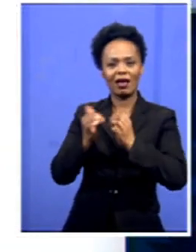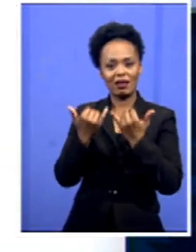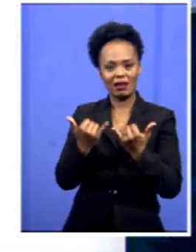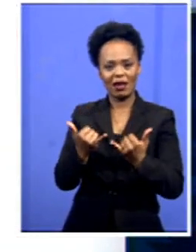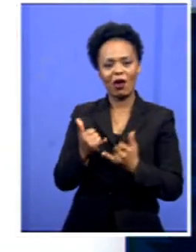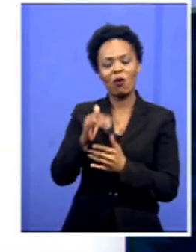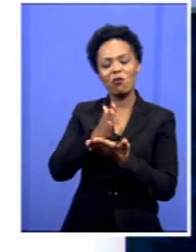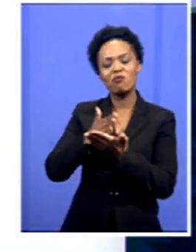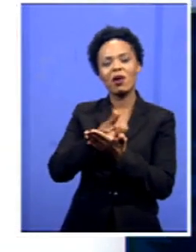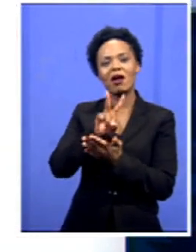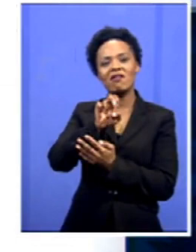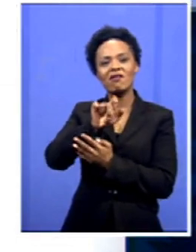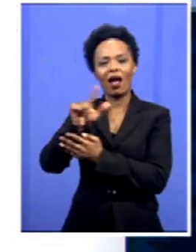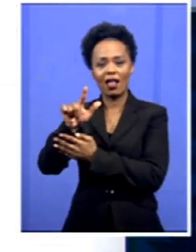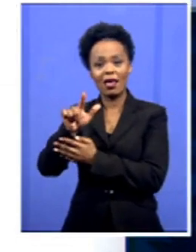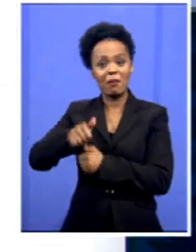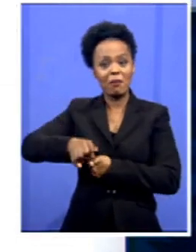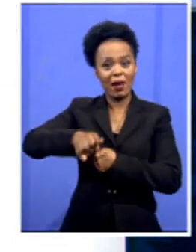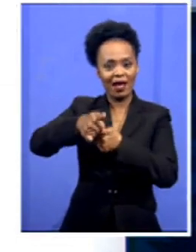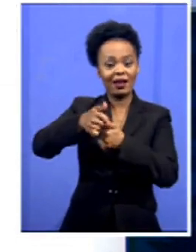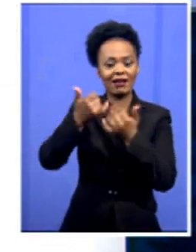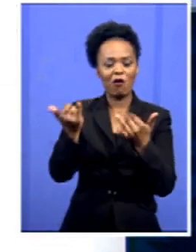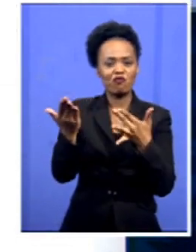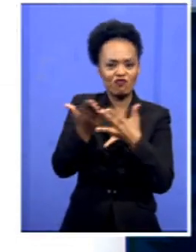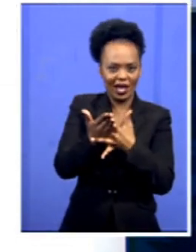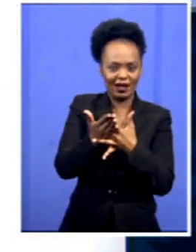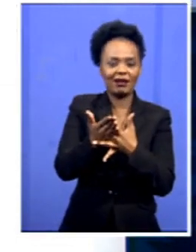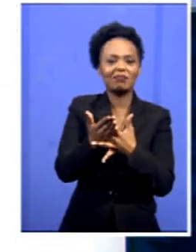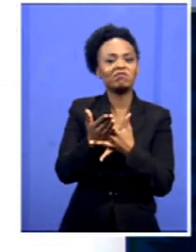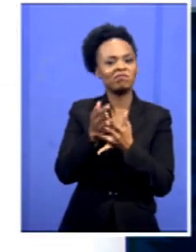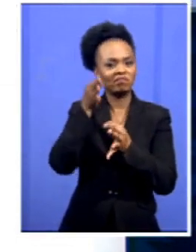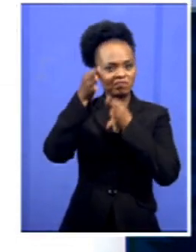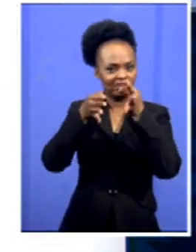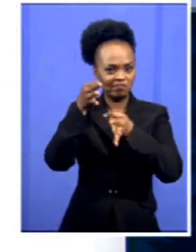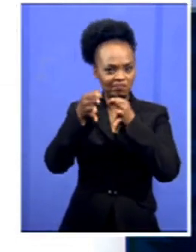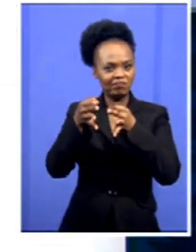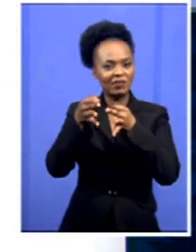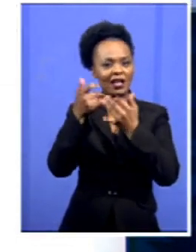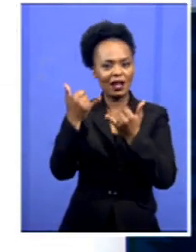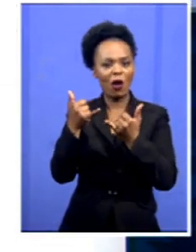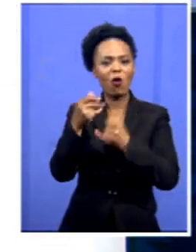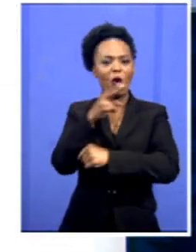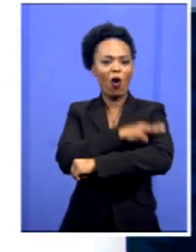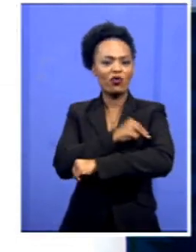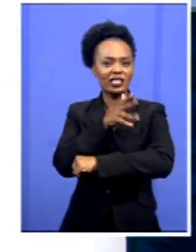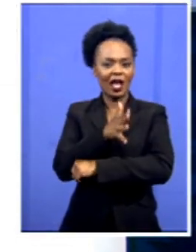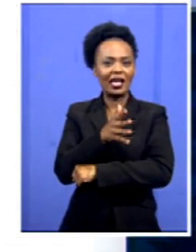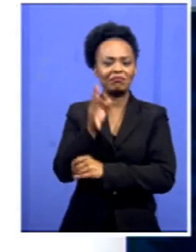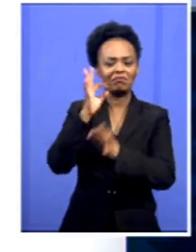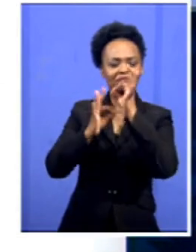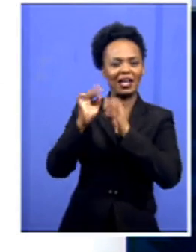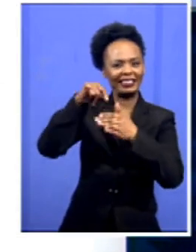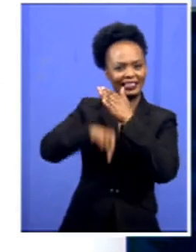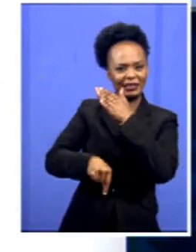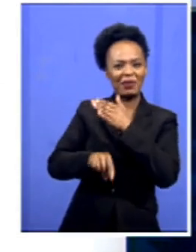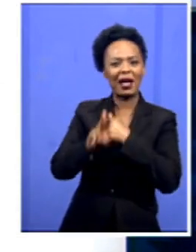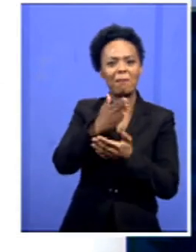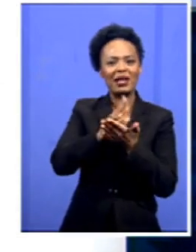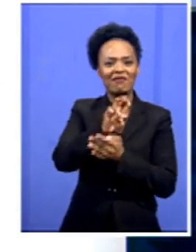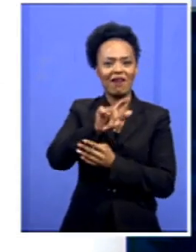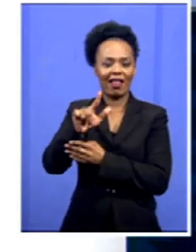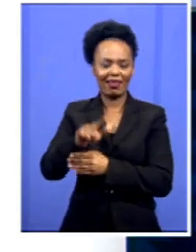at in Midva. So when we come back from the ad break, we'll talk to officials who will tell us more about the Midva municipality. Please